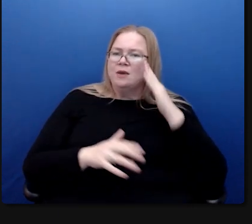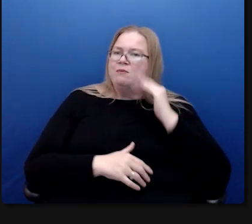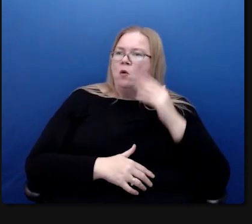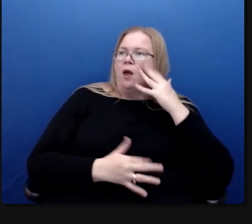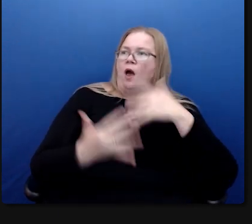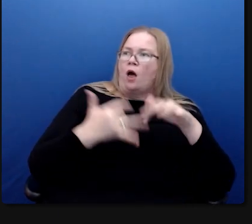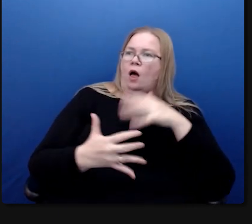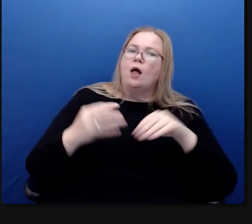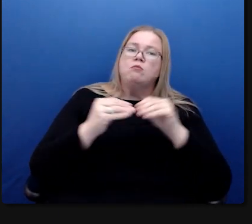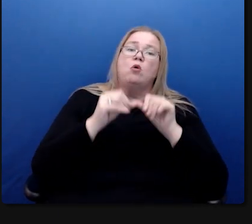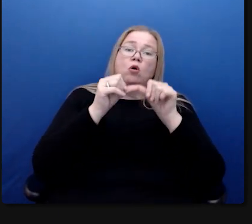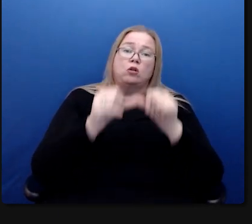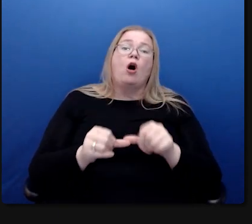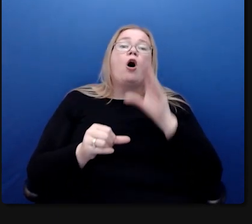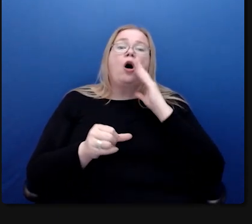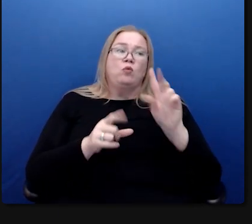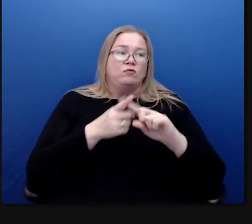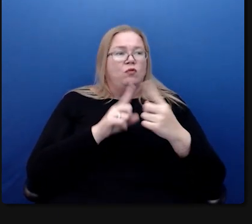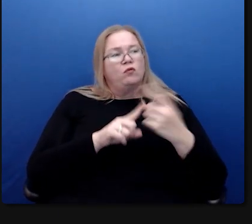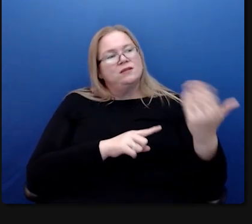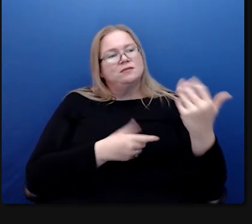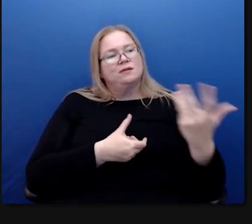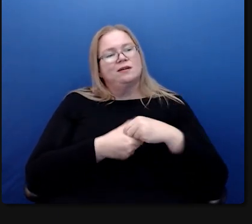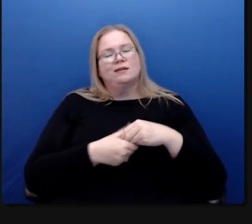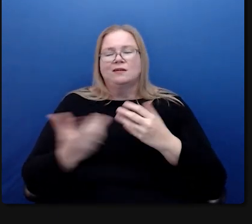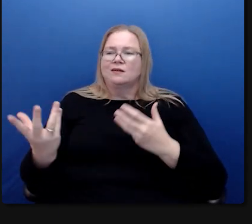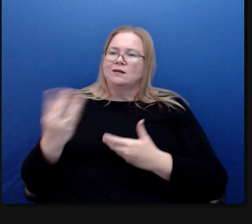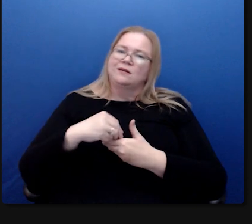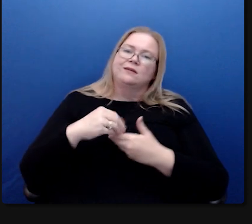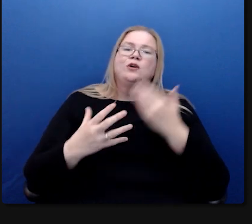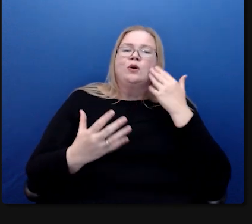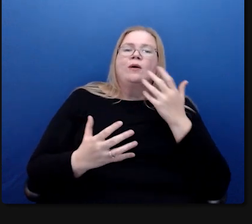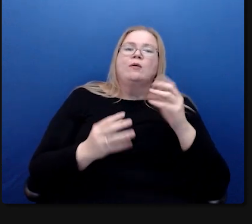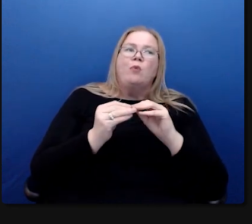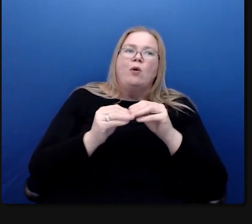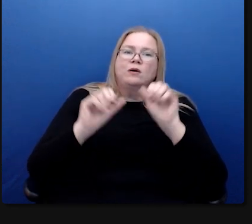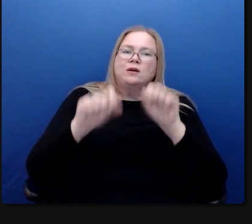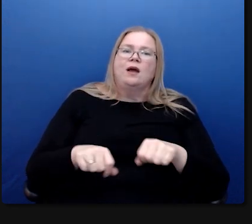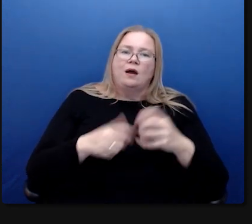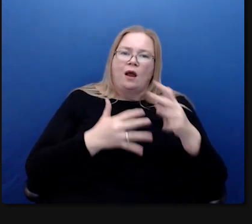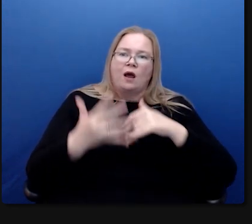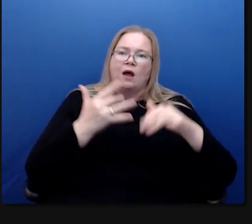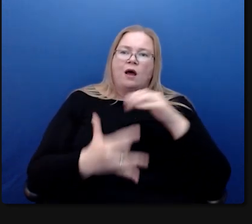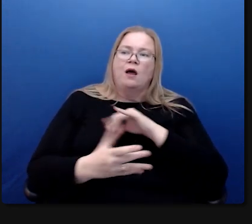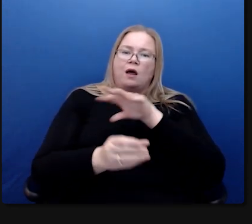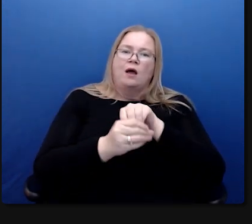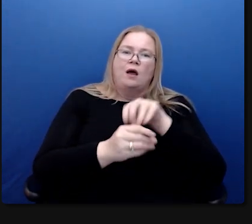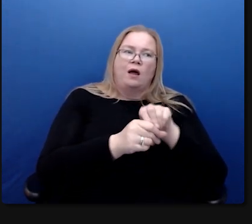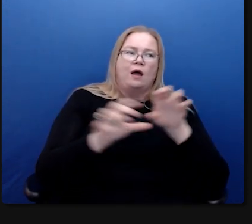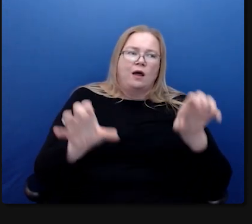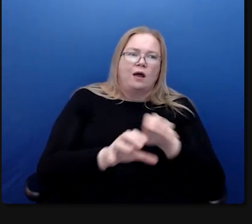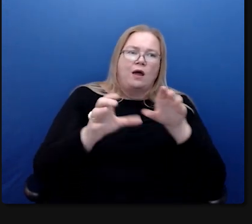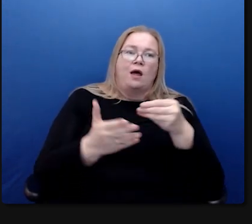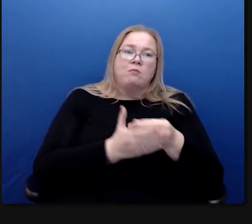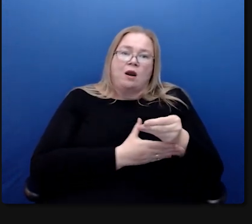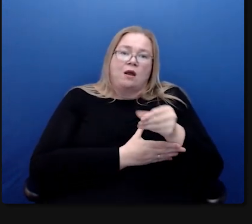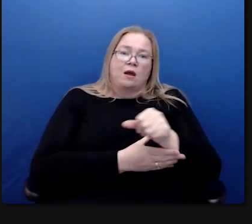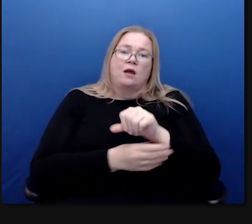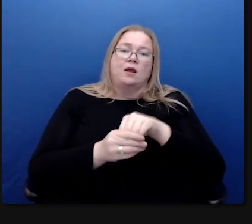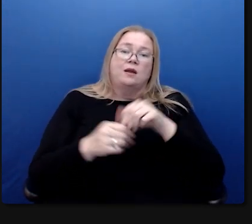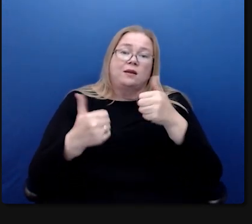are the results that our customers see in this space, and specifically talking about gaming here? If you go back to